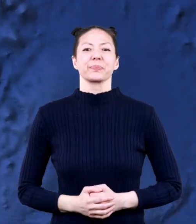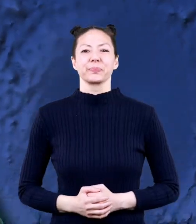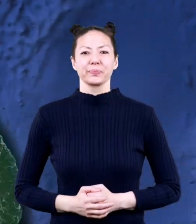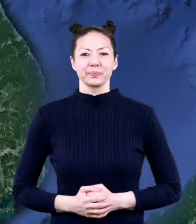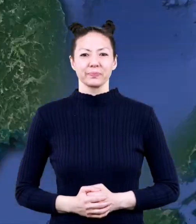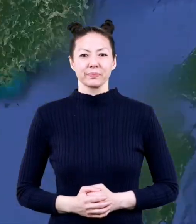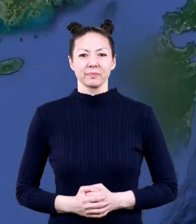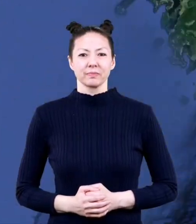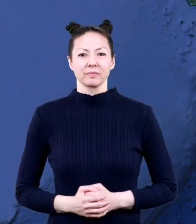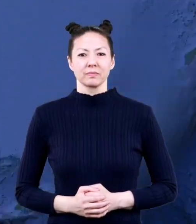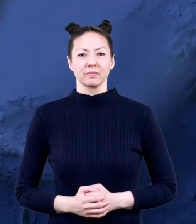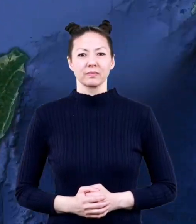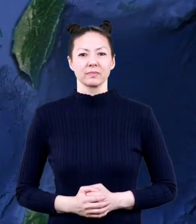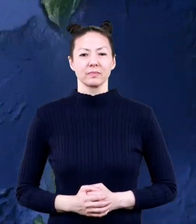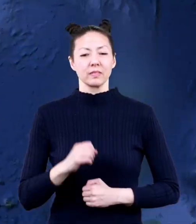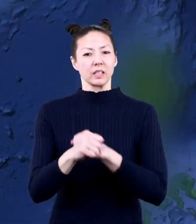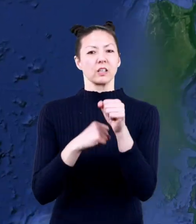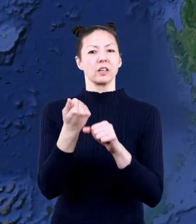and Vietnam.